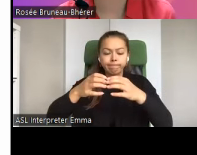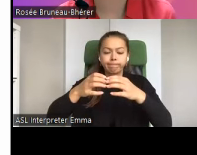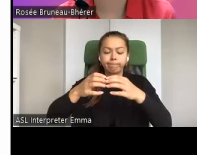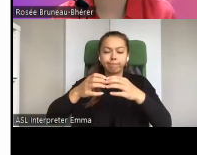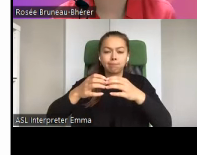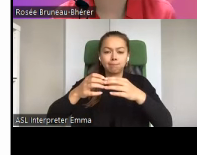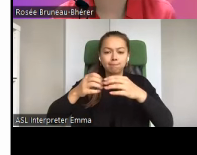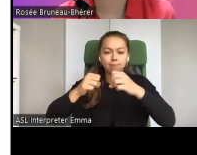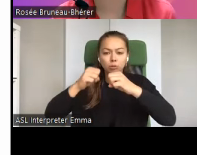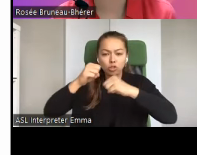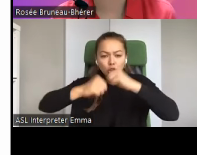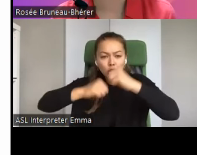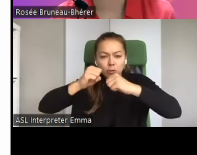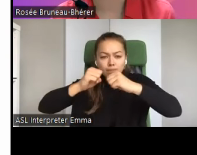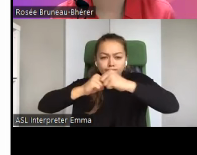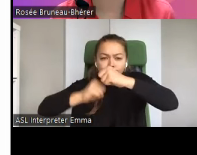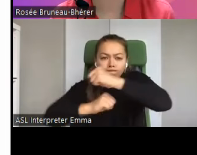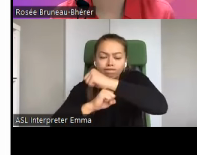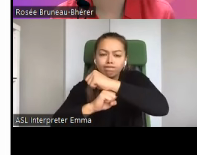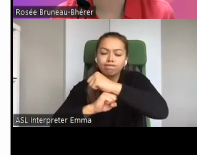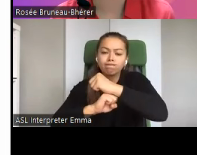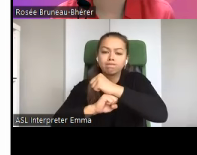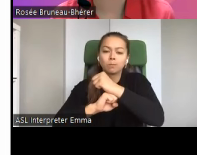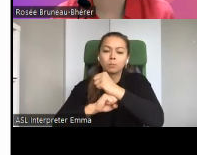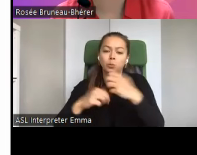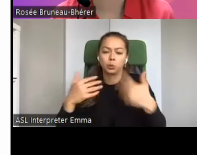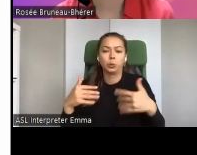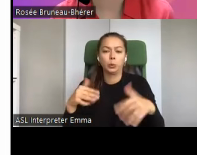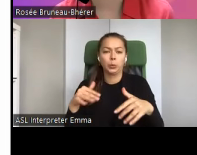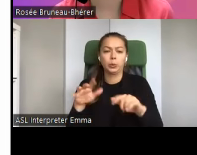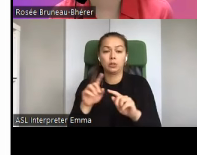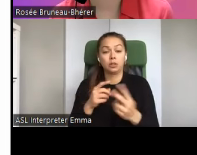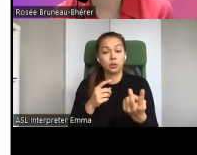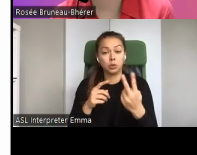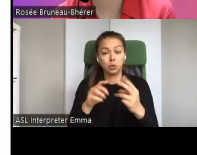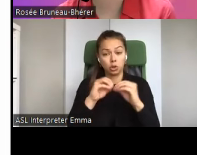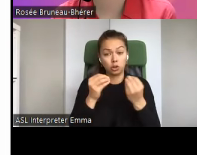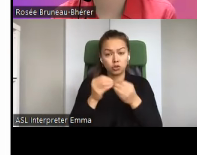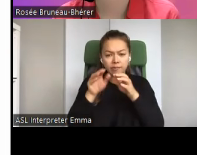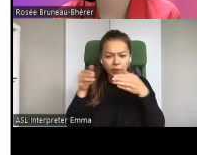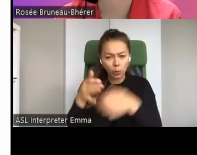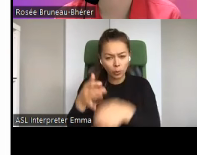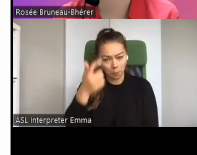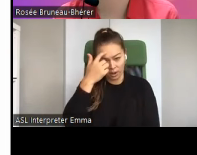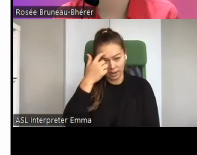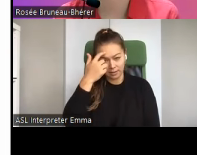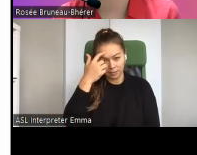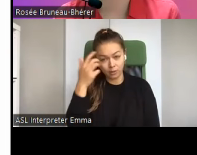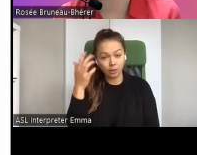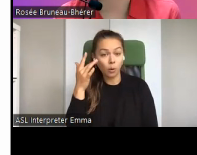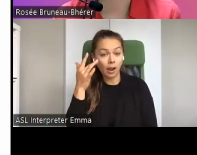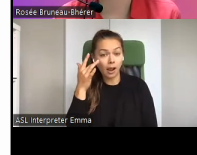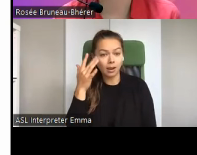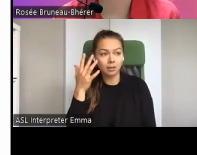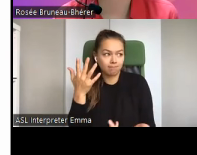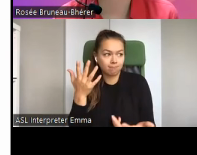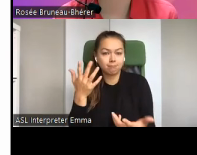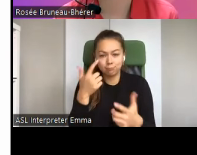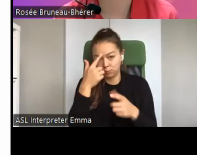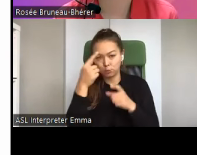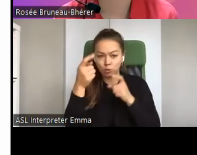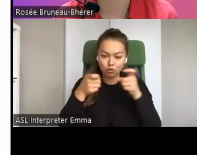So these two organizations have decided to focus on the brain, and with reason, because that's what controls everything. But